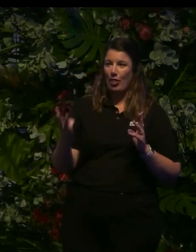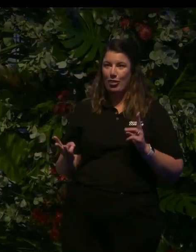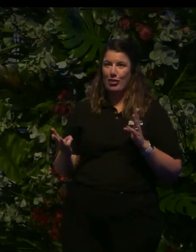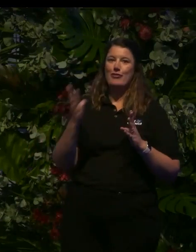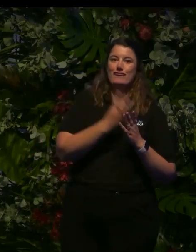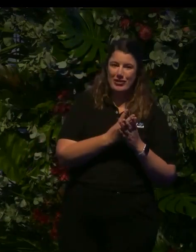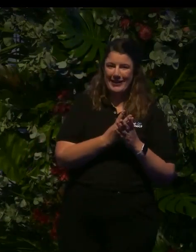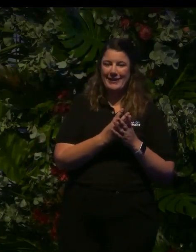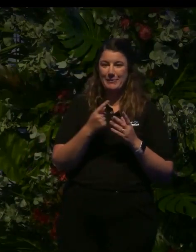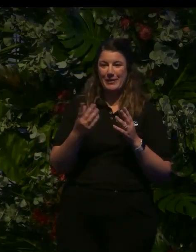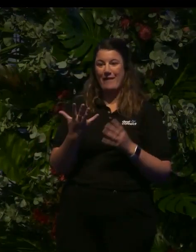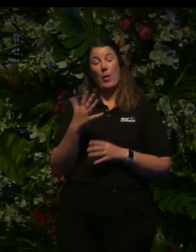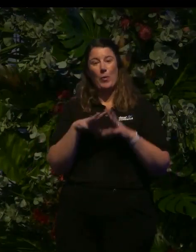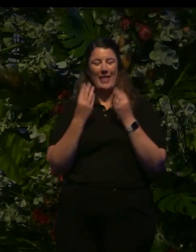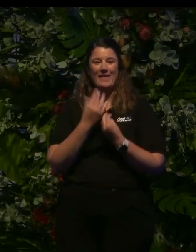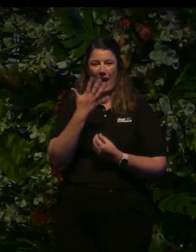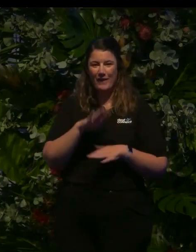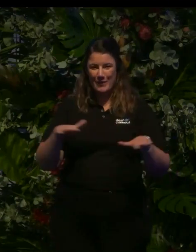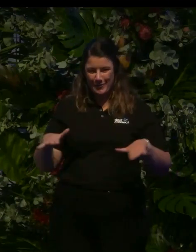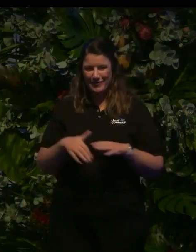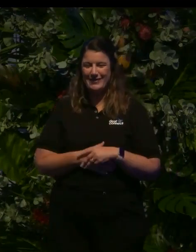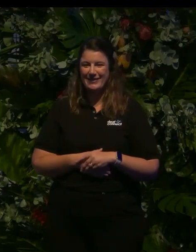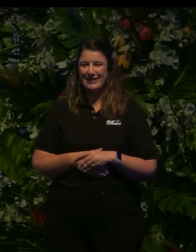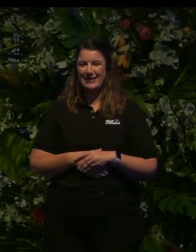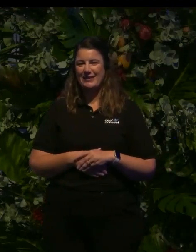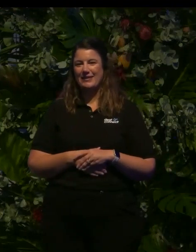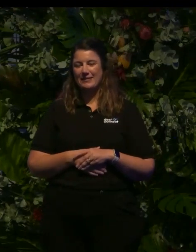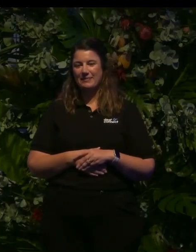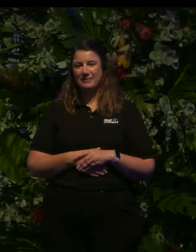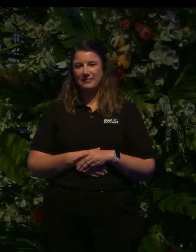kids into the relationship. So we have 5 kids together.